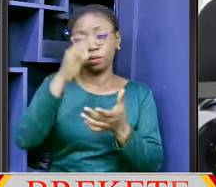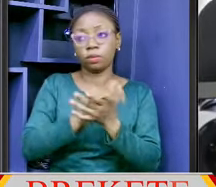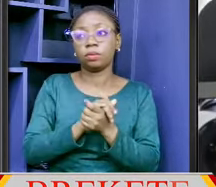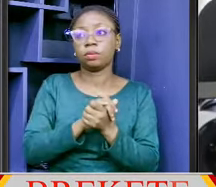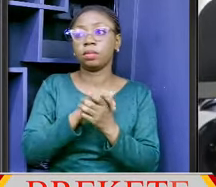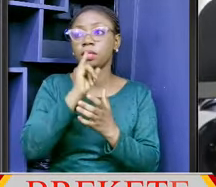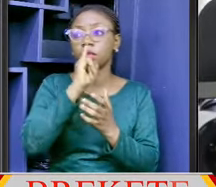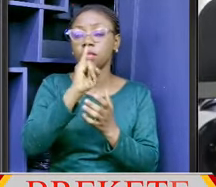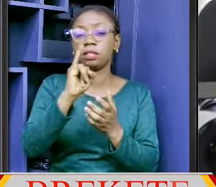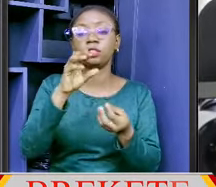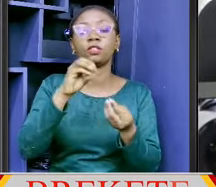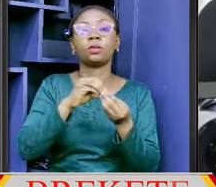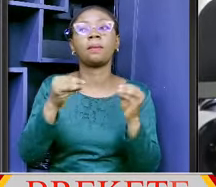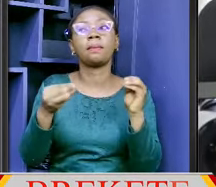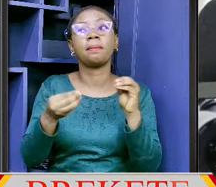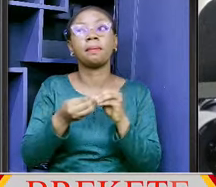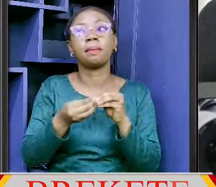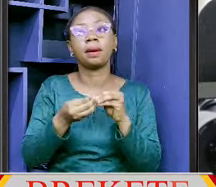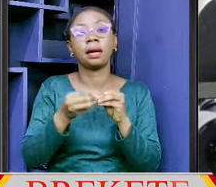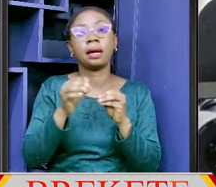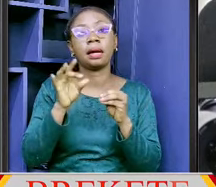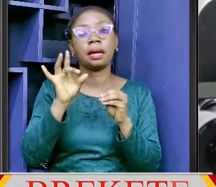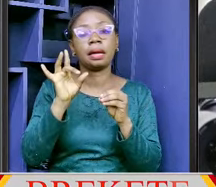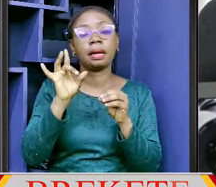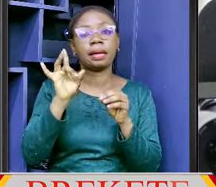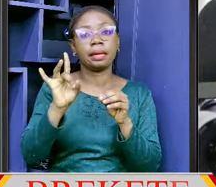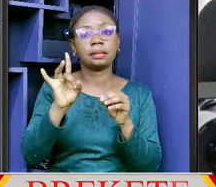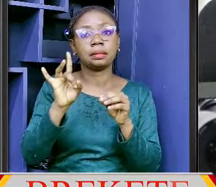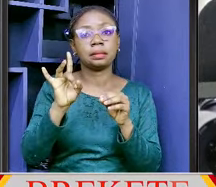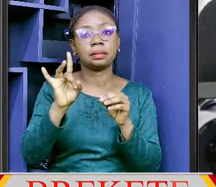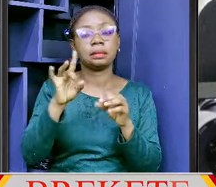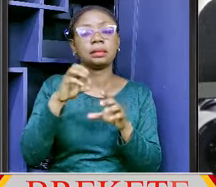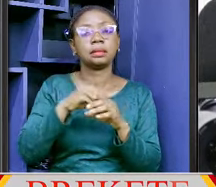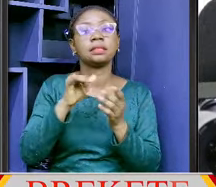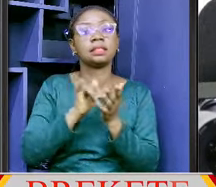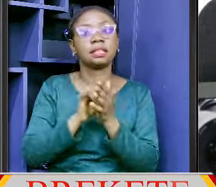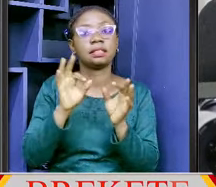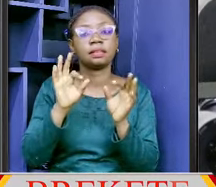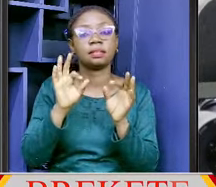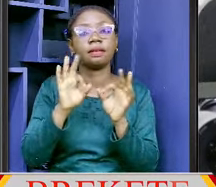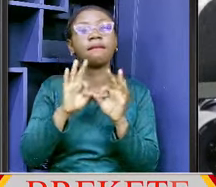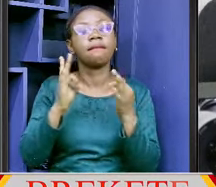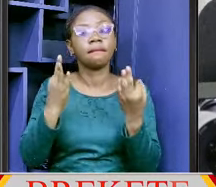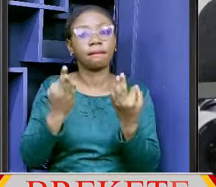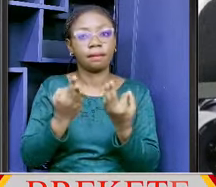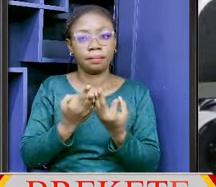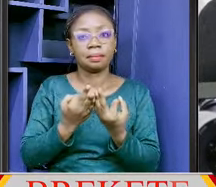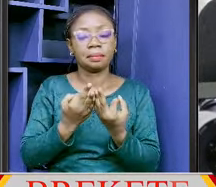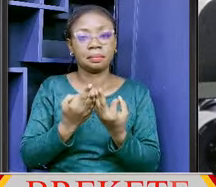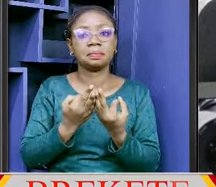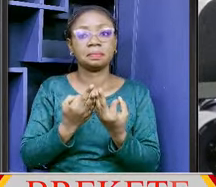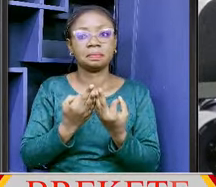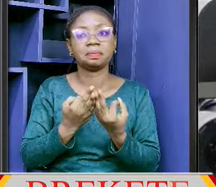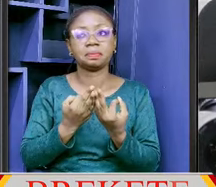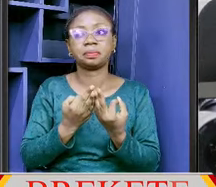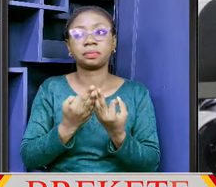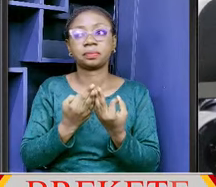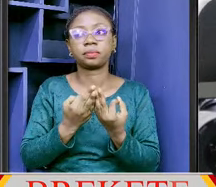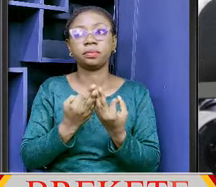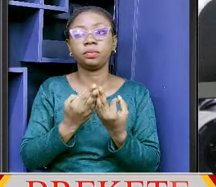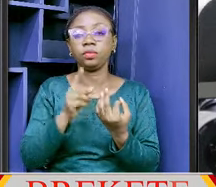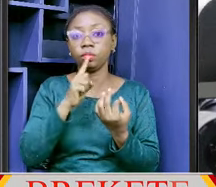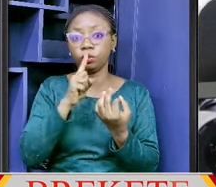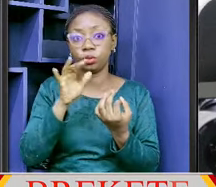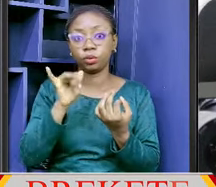husband is number 8 in that family. So, in fact, to be candid,